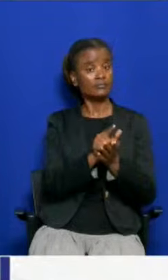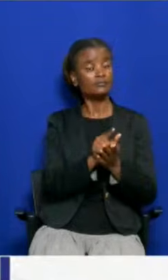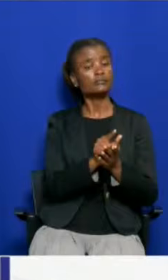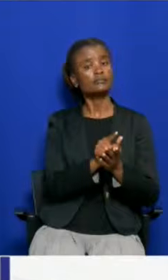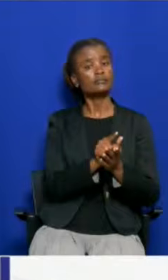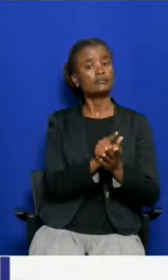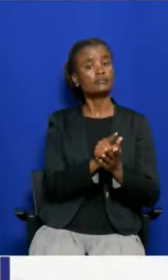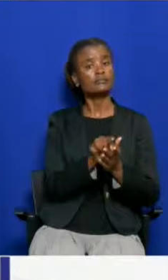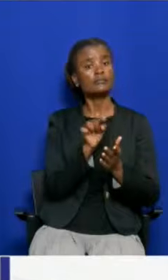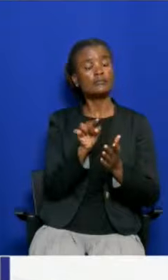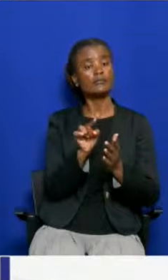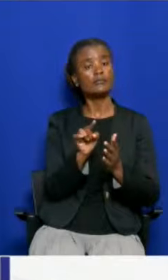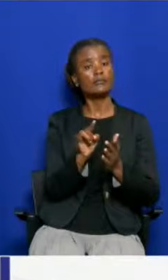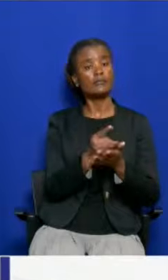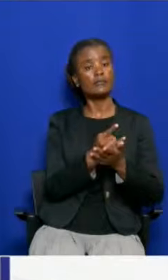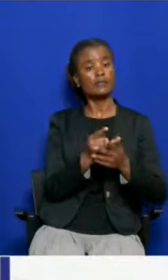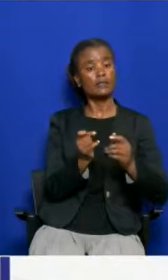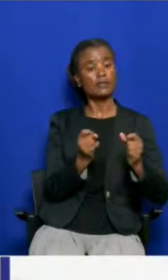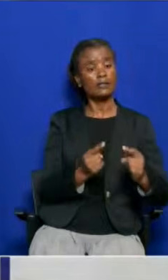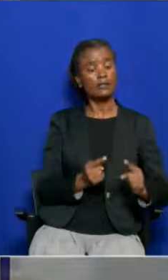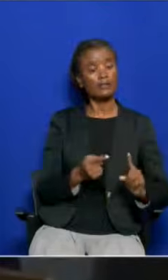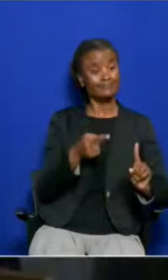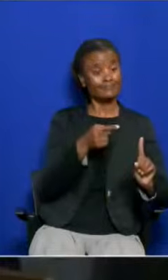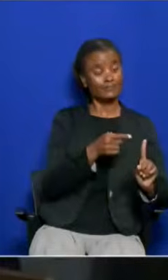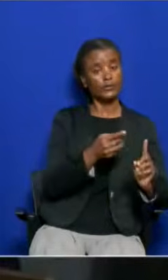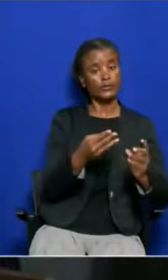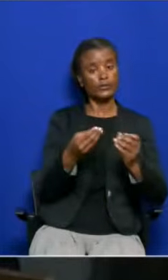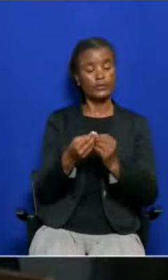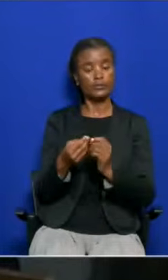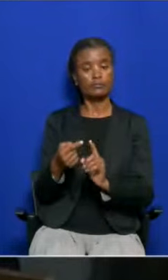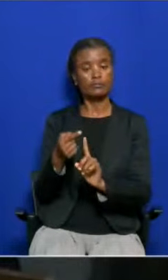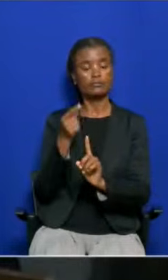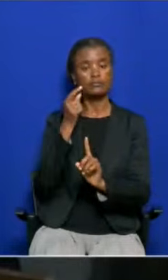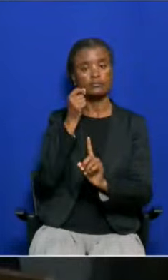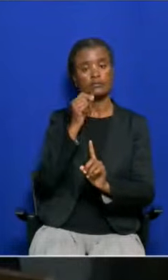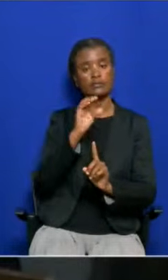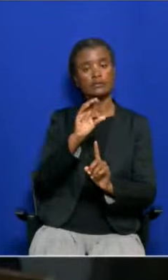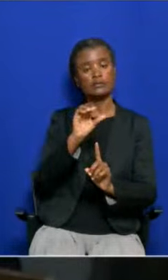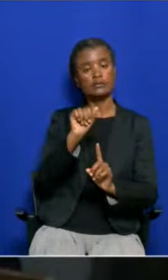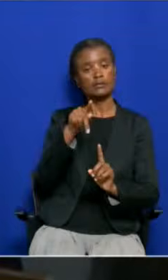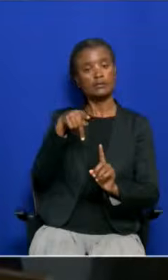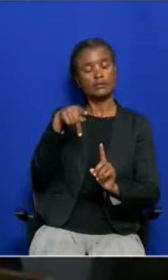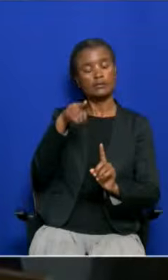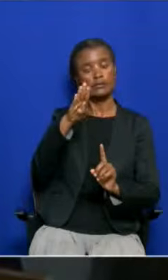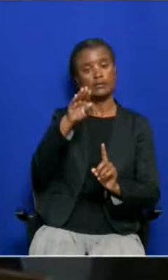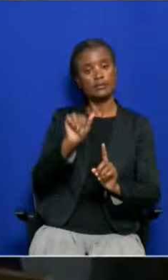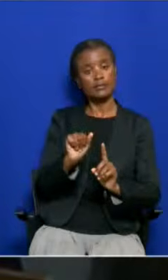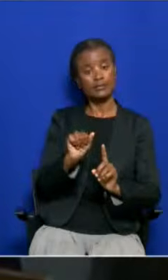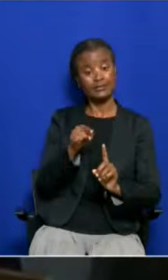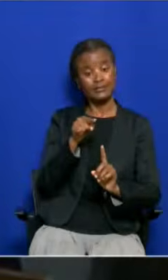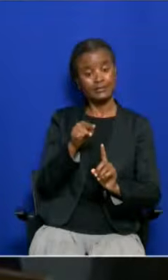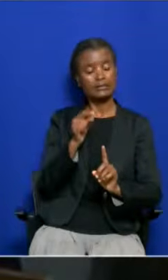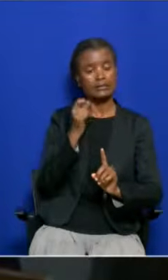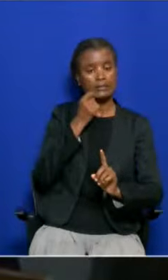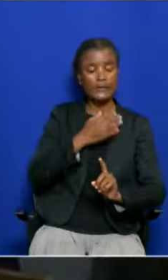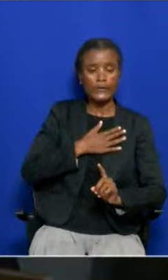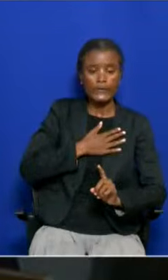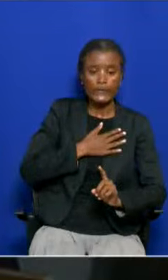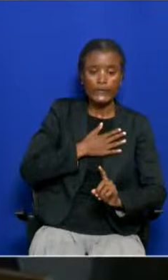Mr. Madlanga, both expressing condolences in relation to the death of Mr.